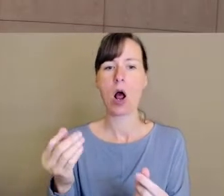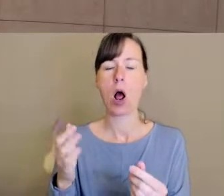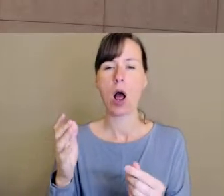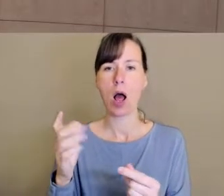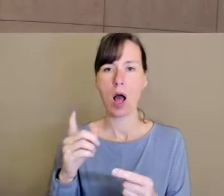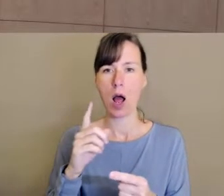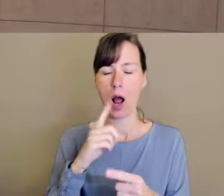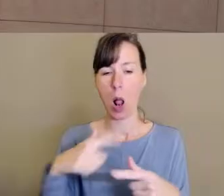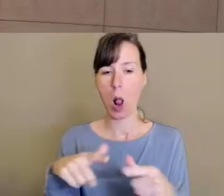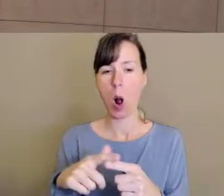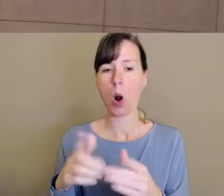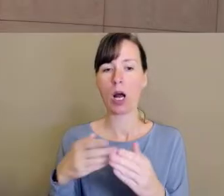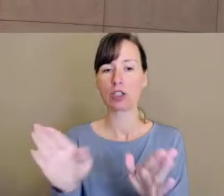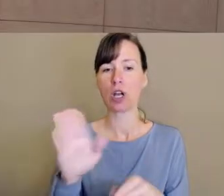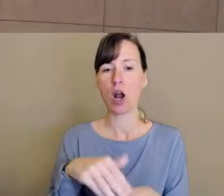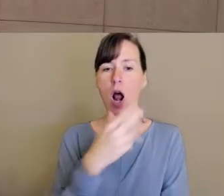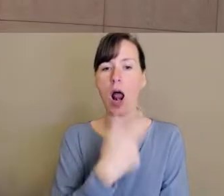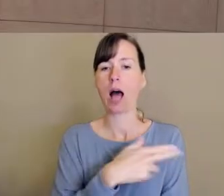Hospital site.